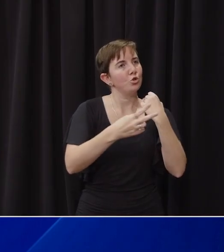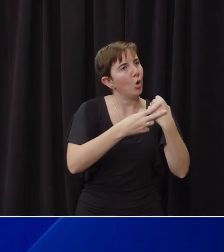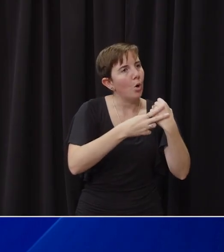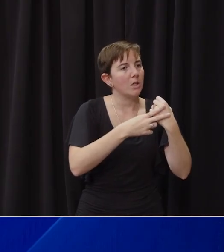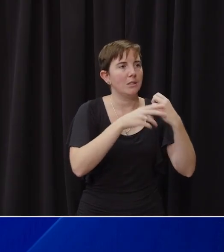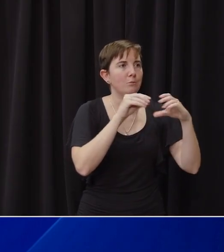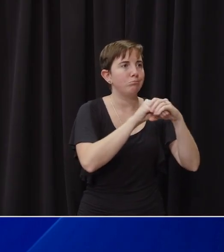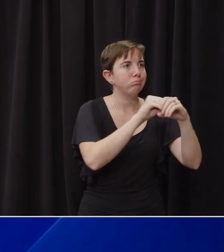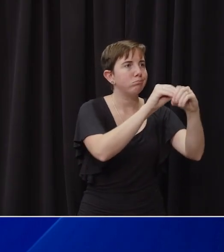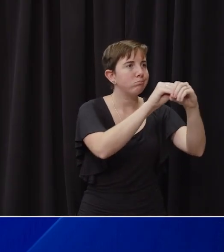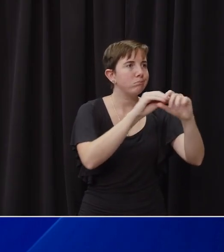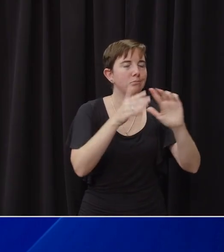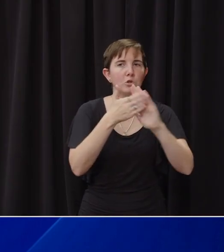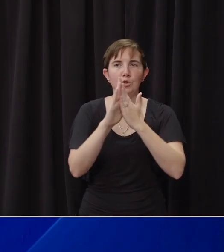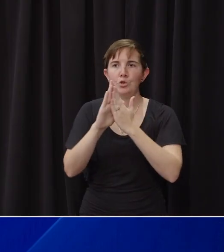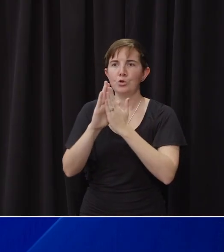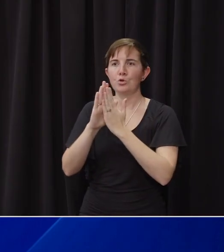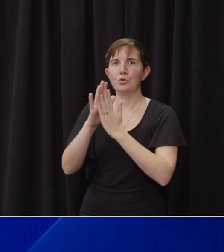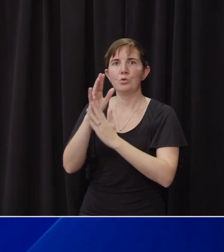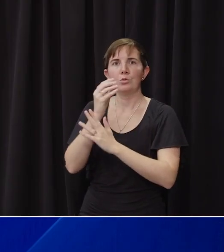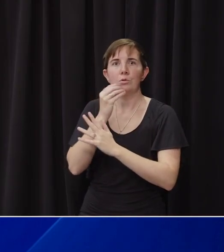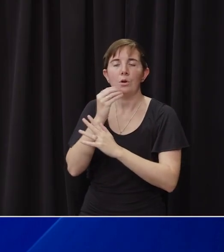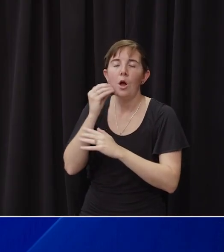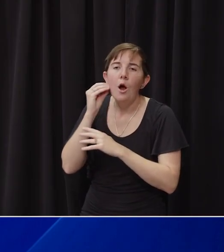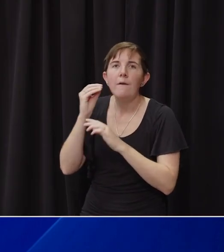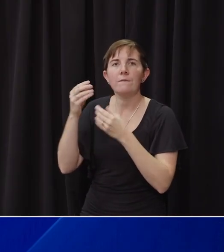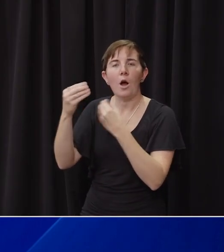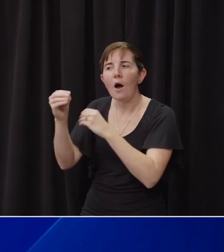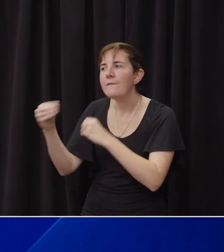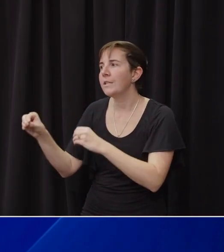to lofts, and going from office space to